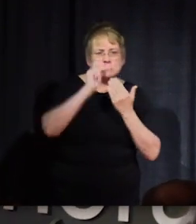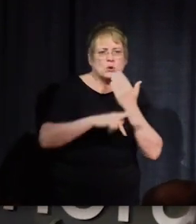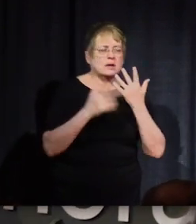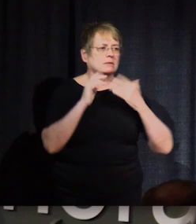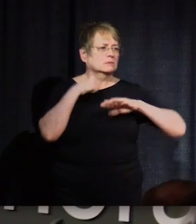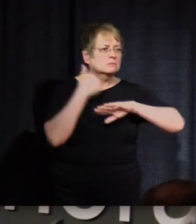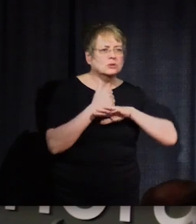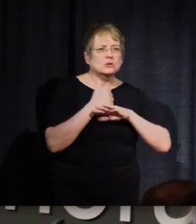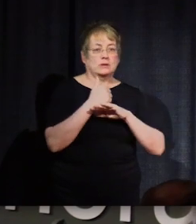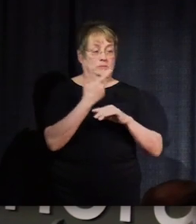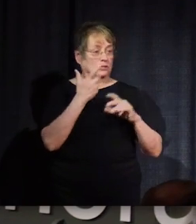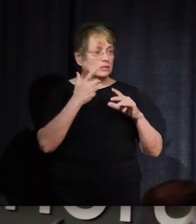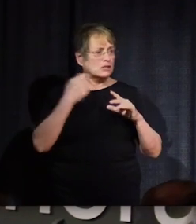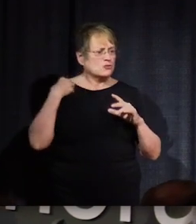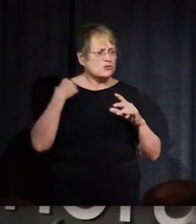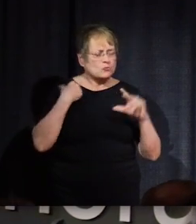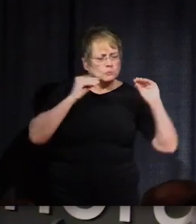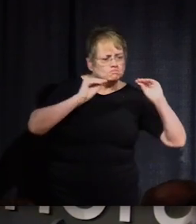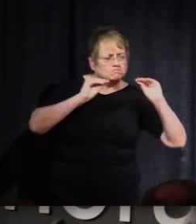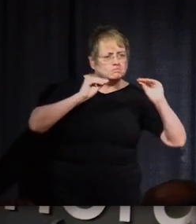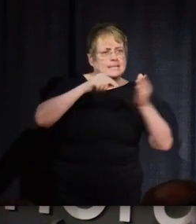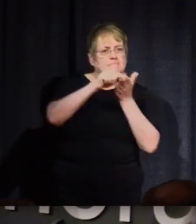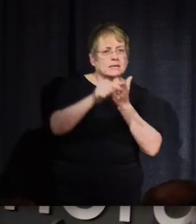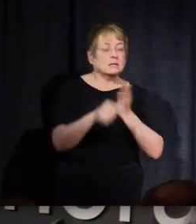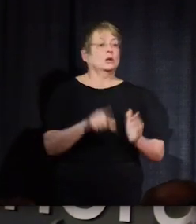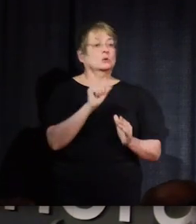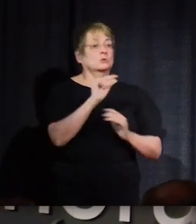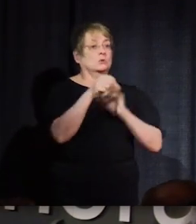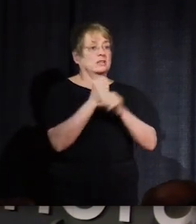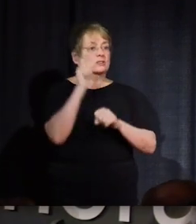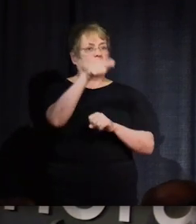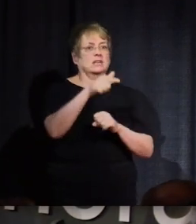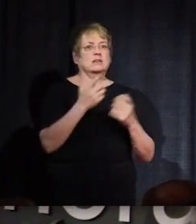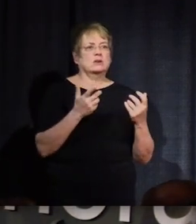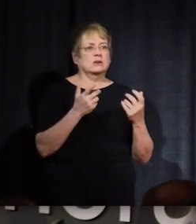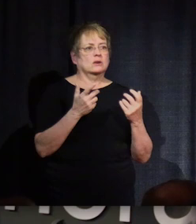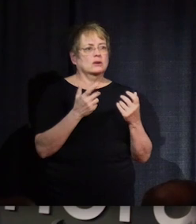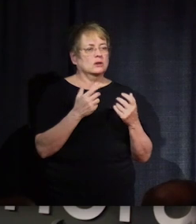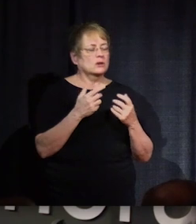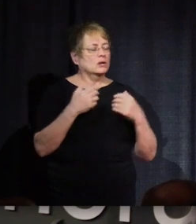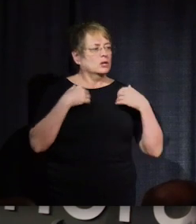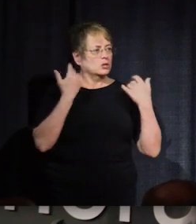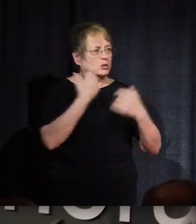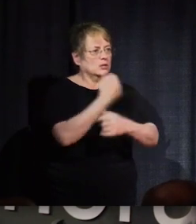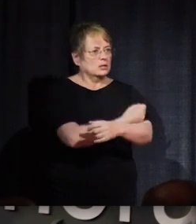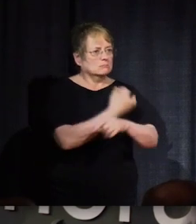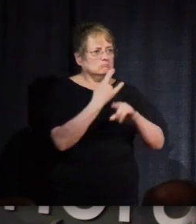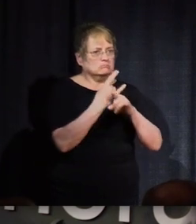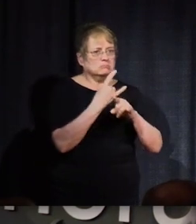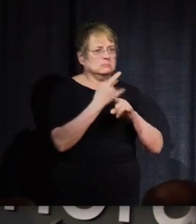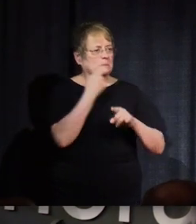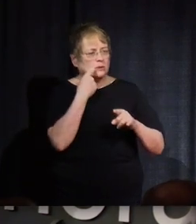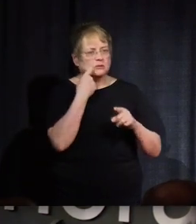they invested in their coaches within 20 years they solved the issue of youth substance abuse